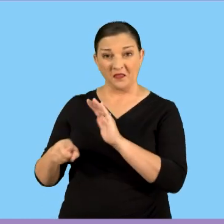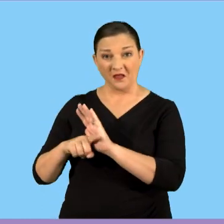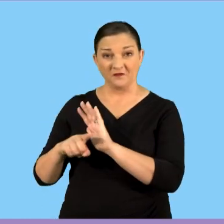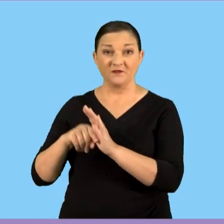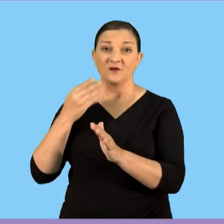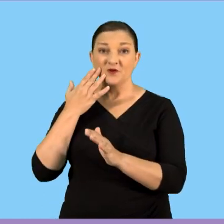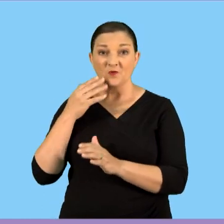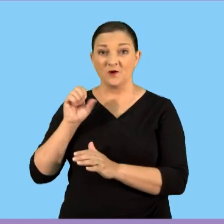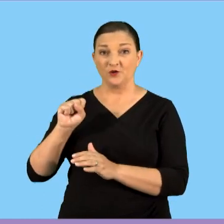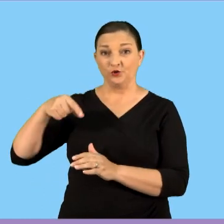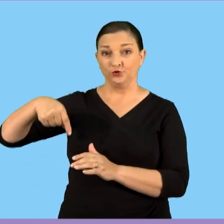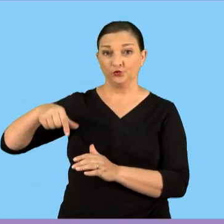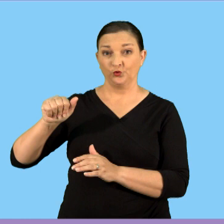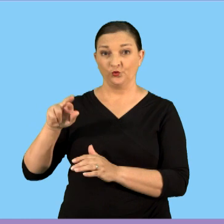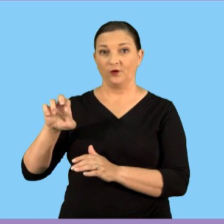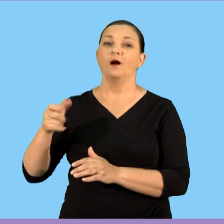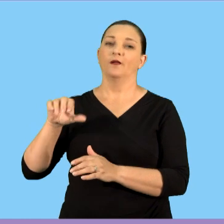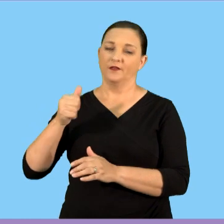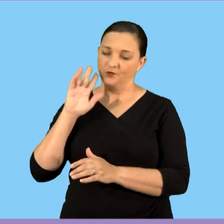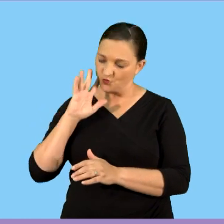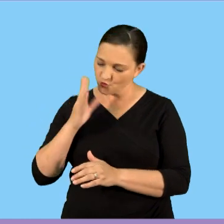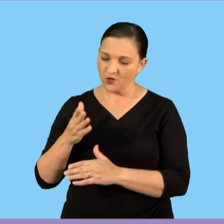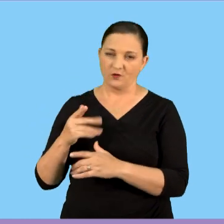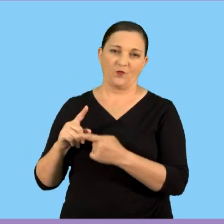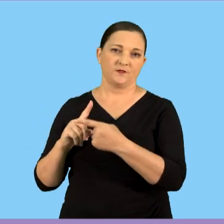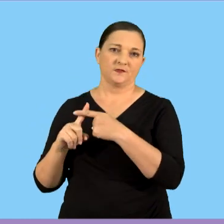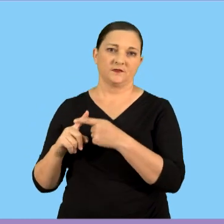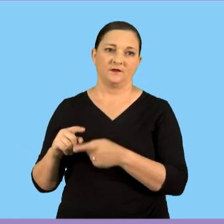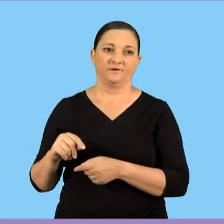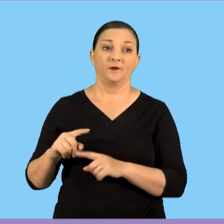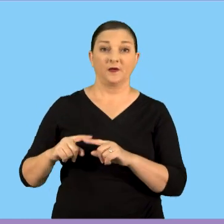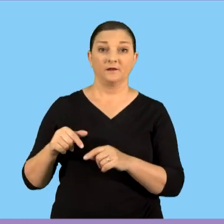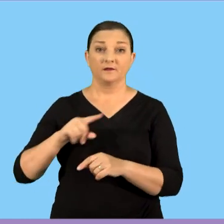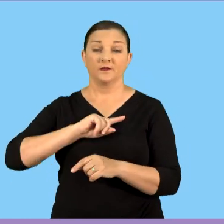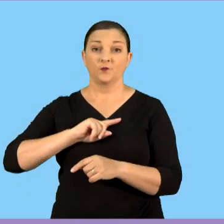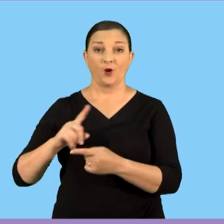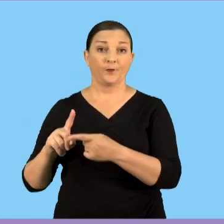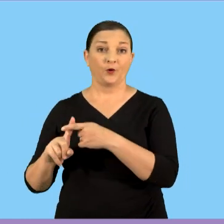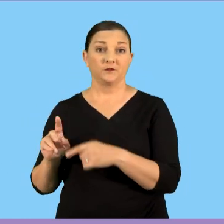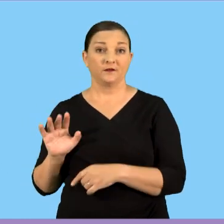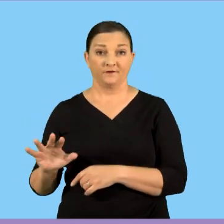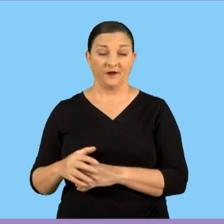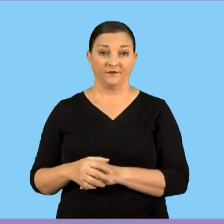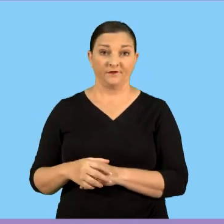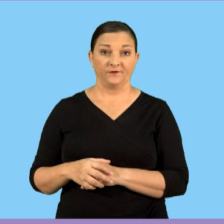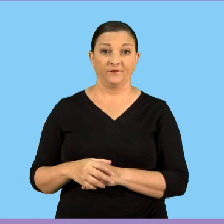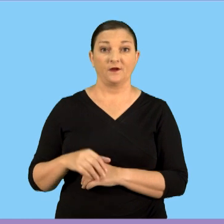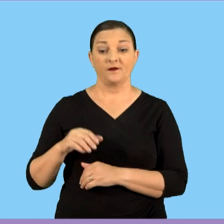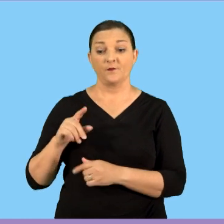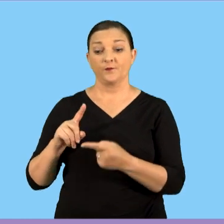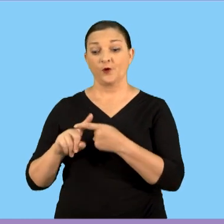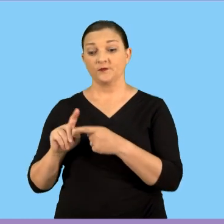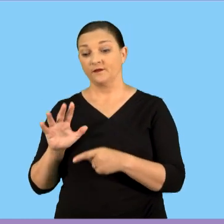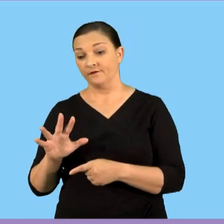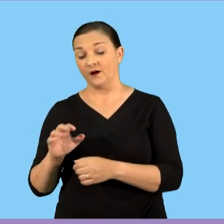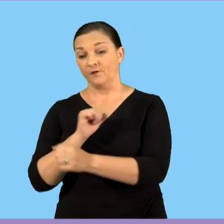negative 5, the answer was still going to be positive because we are squaring. But now we are dealing with a positive 5, and a positive 5 multiplied by a